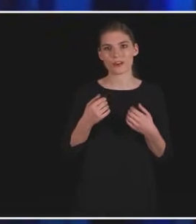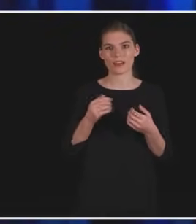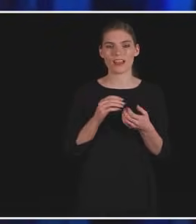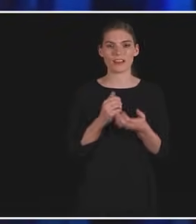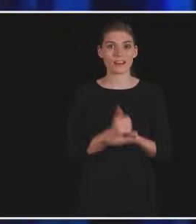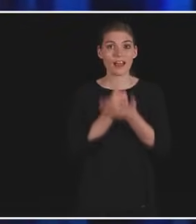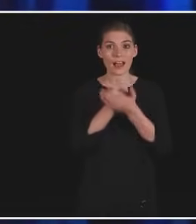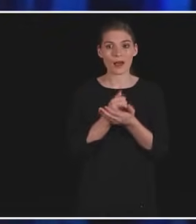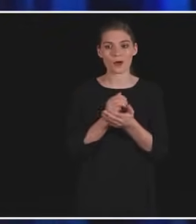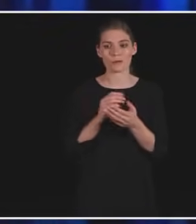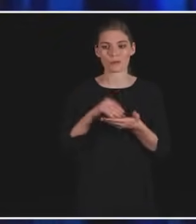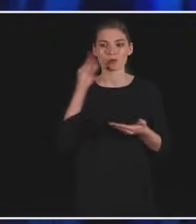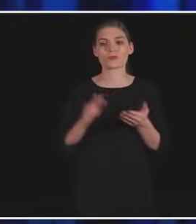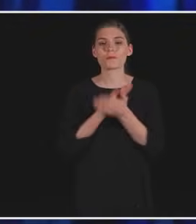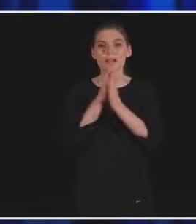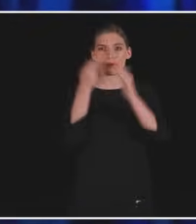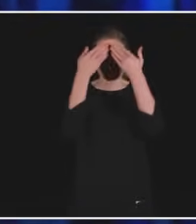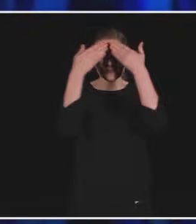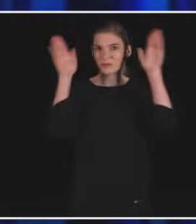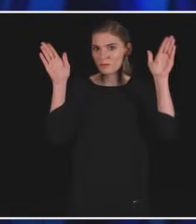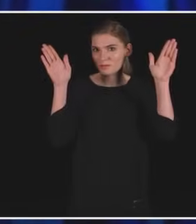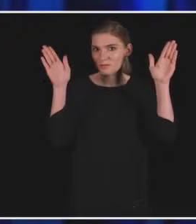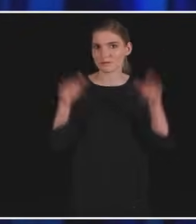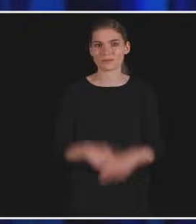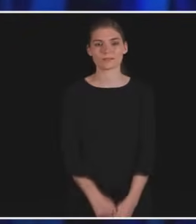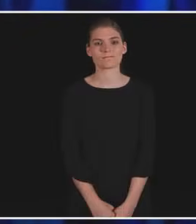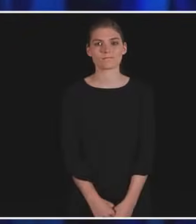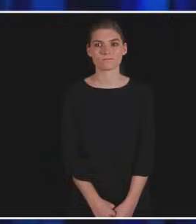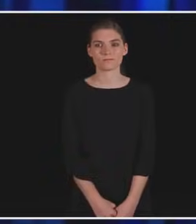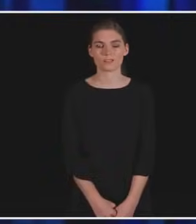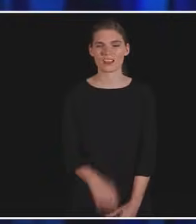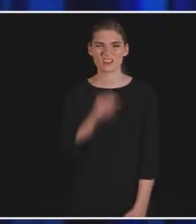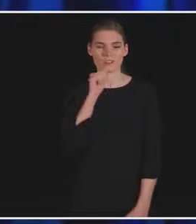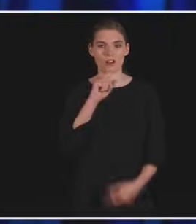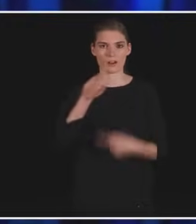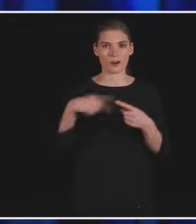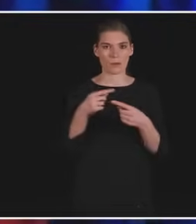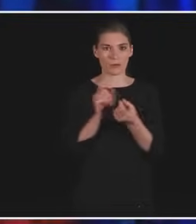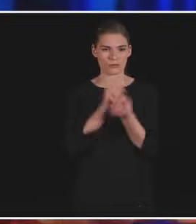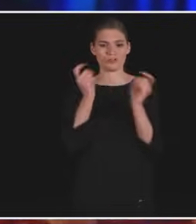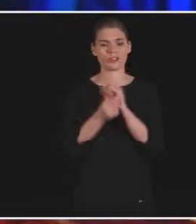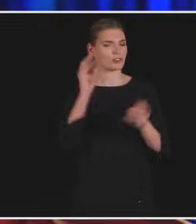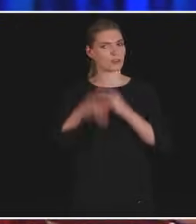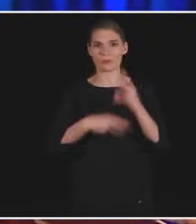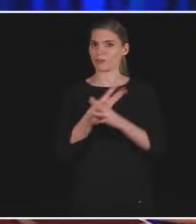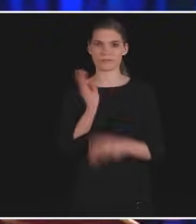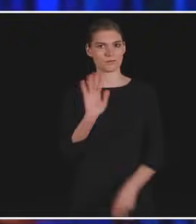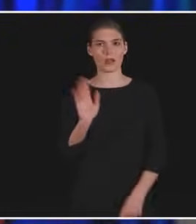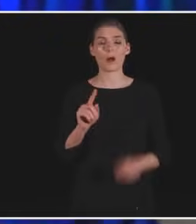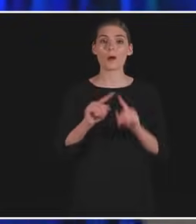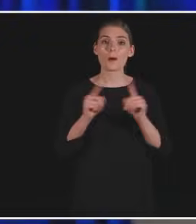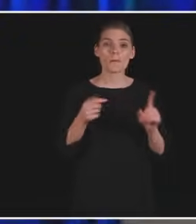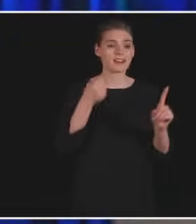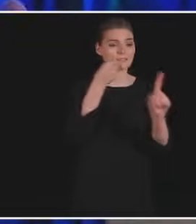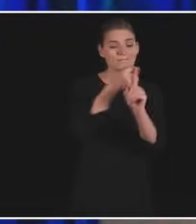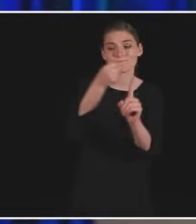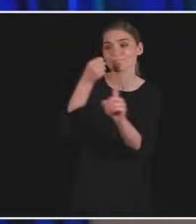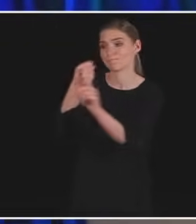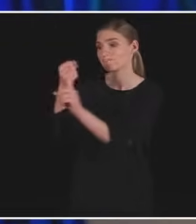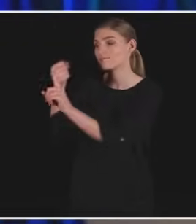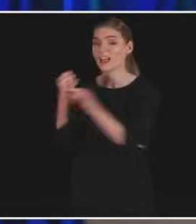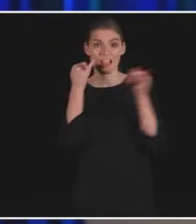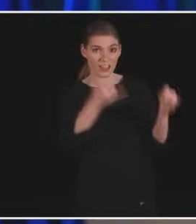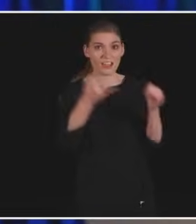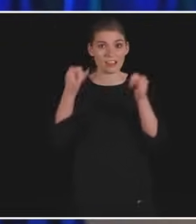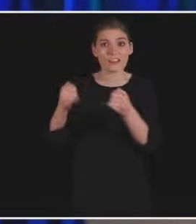a challenging and inspiring education? It's not about changing the whole world, but by showing kids